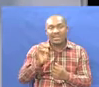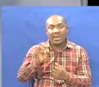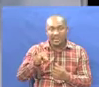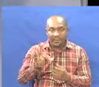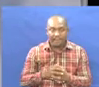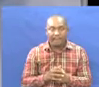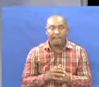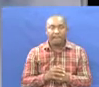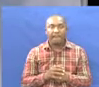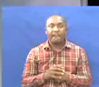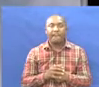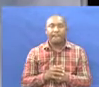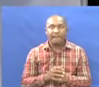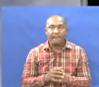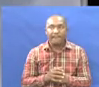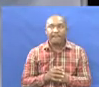in oxygen.